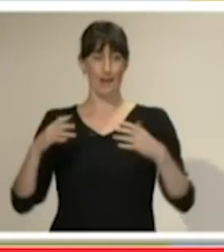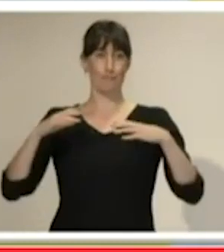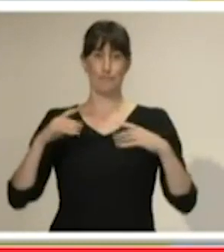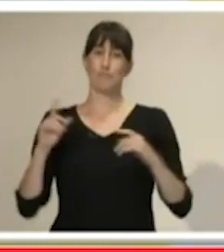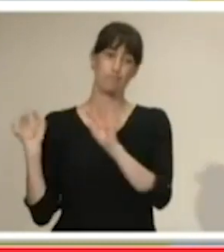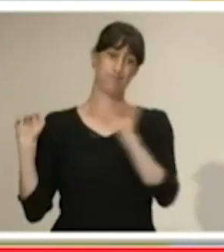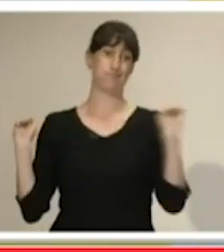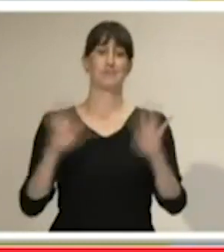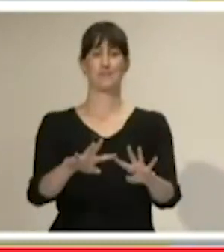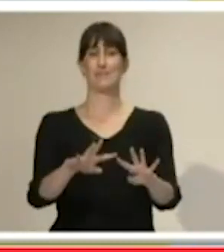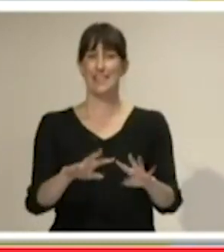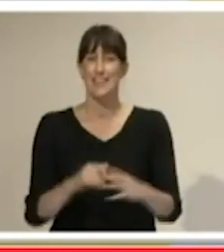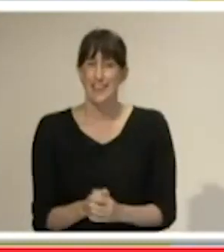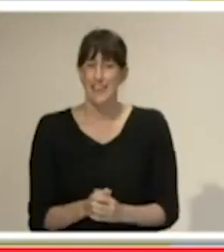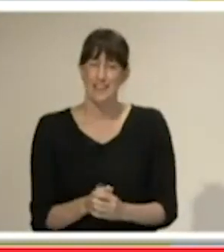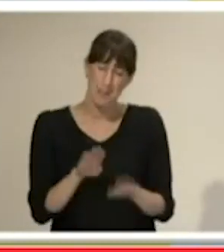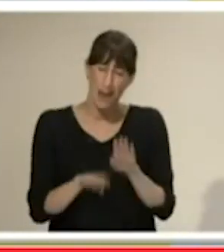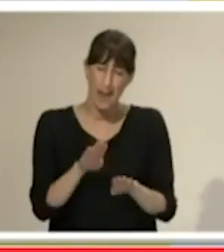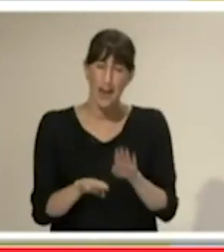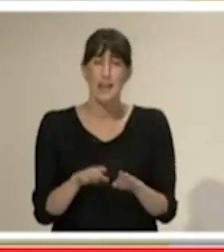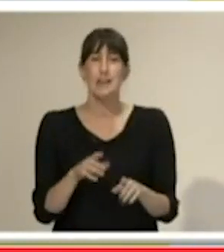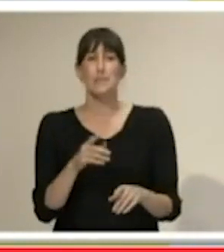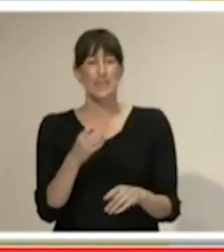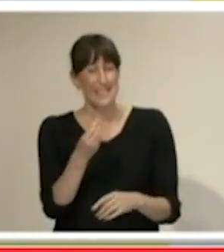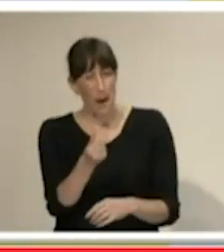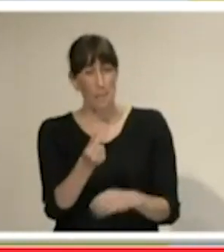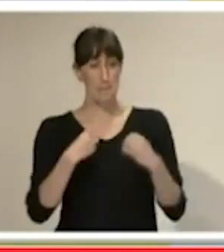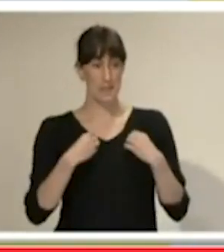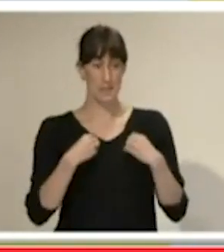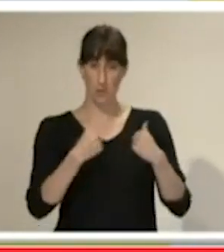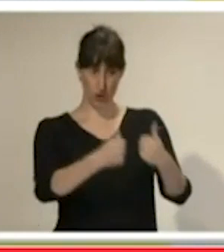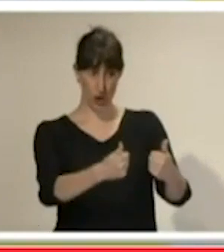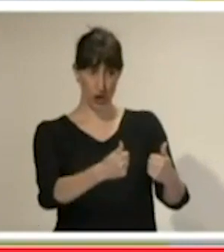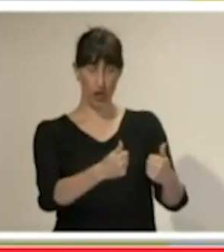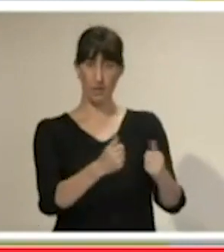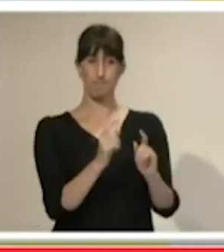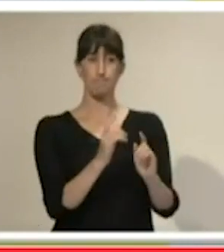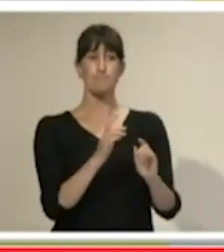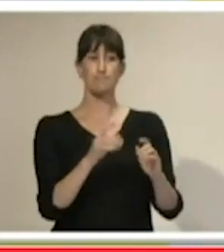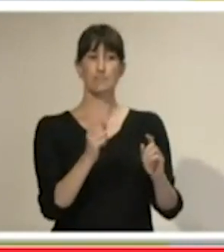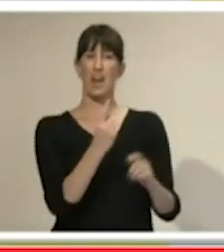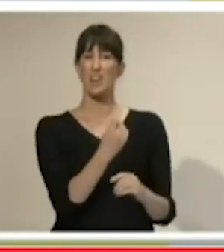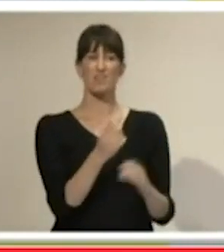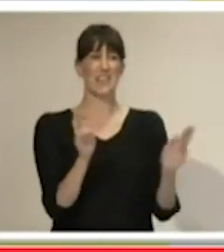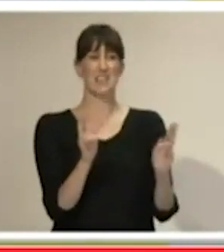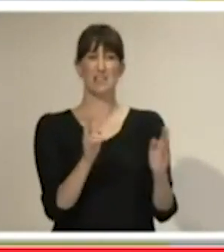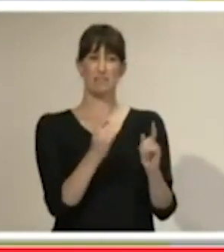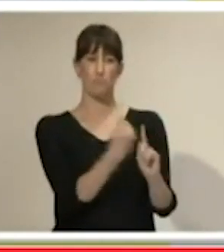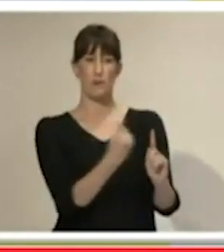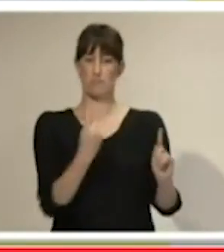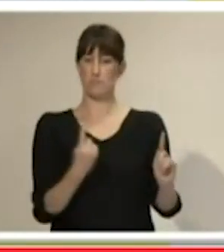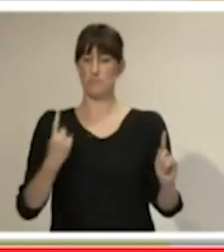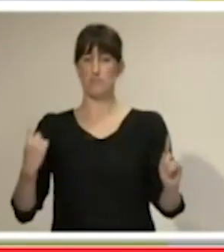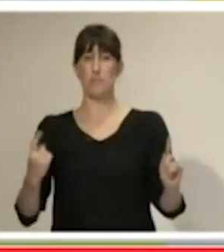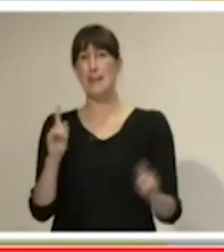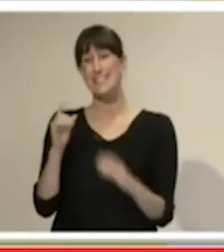most part, businesses got that right. However, we did see some pictures of quite large groups of people congregating outside